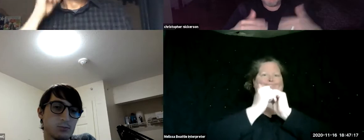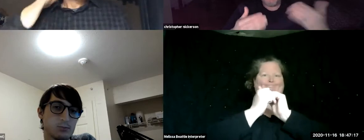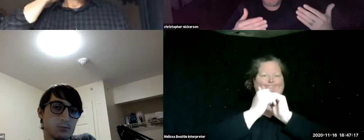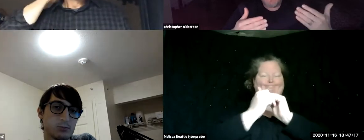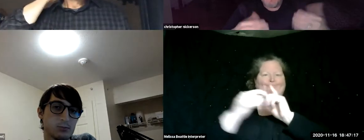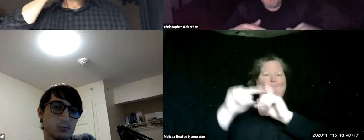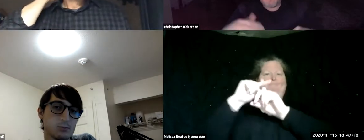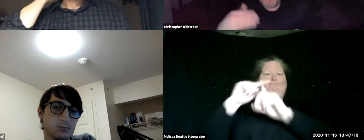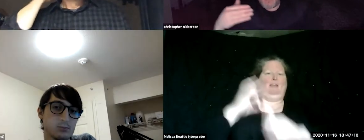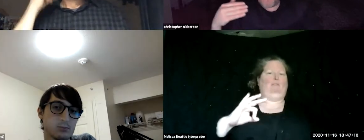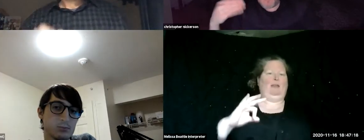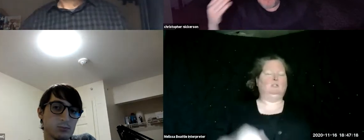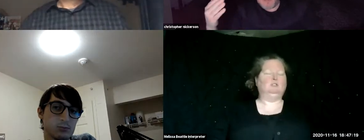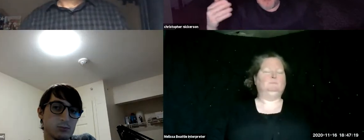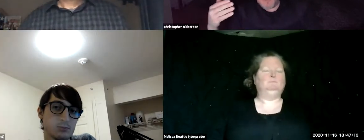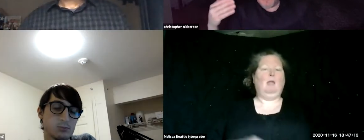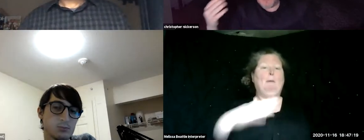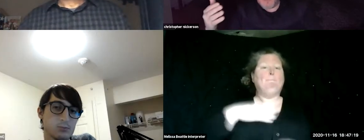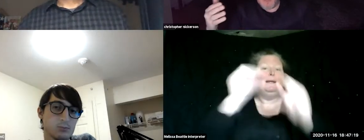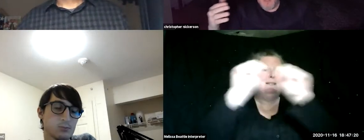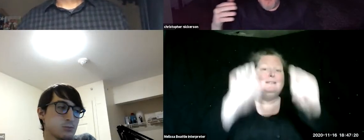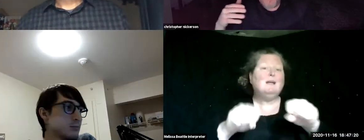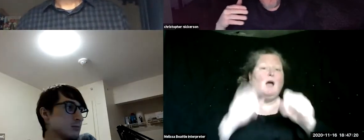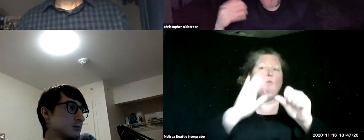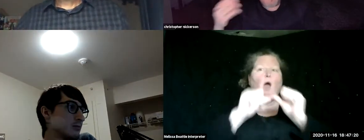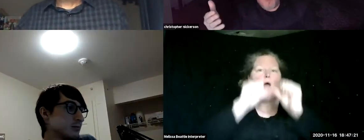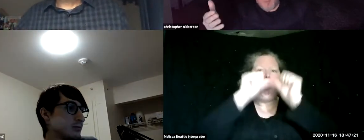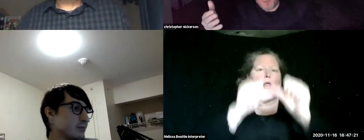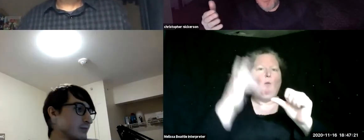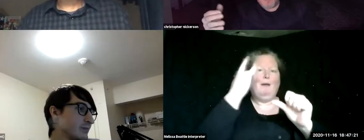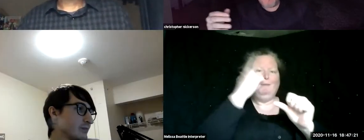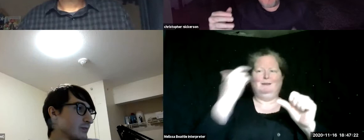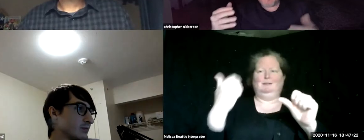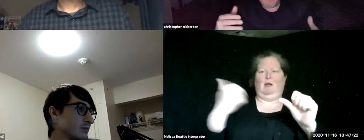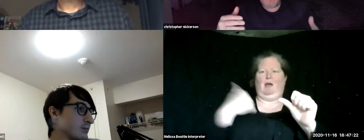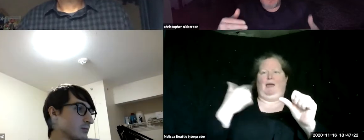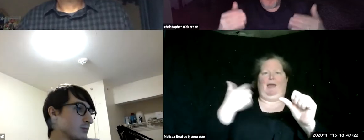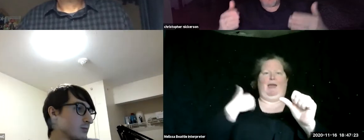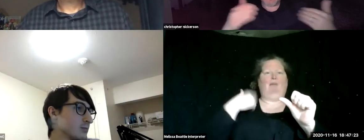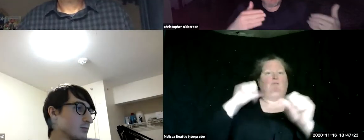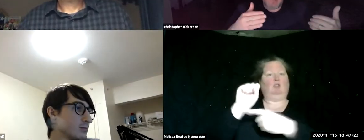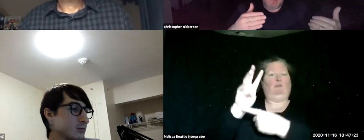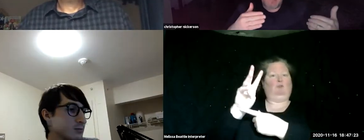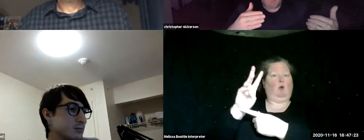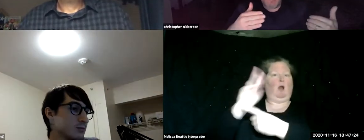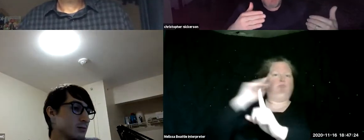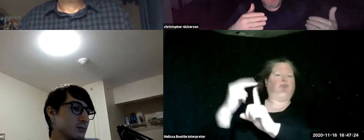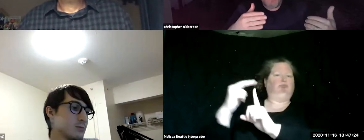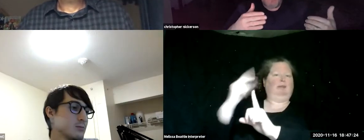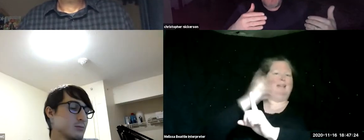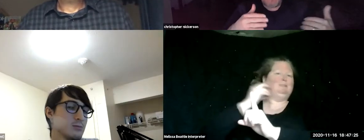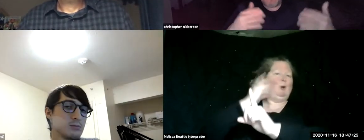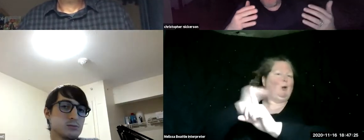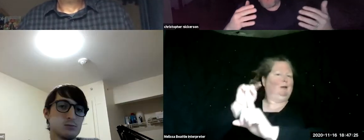know, my system will stay online, that I have paid attention to security from a software perspective, that my customers are less likely to